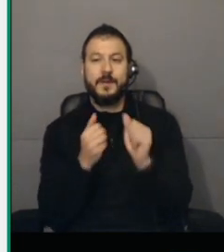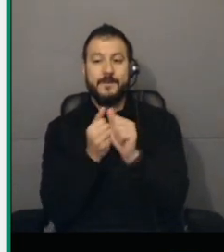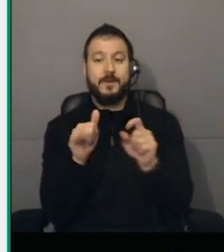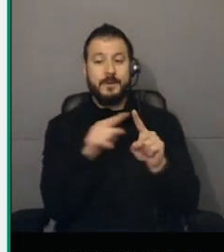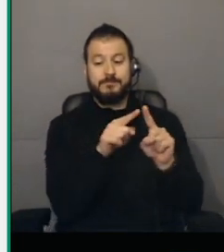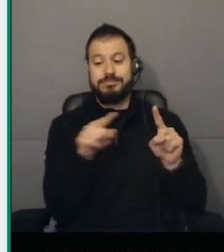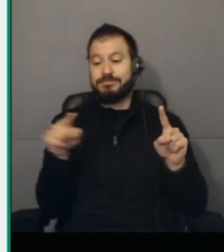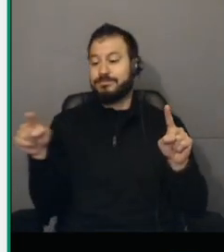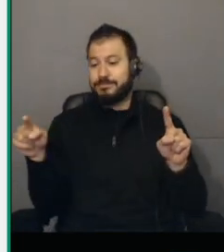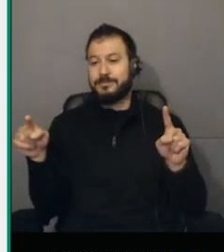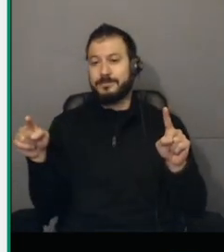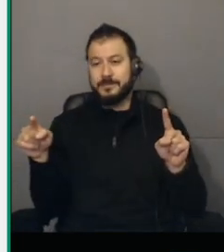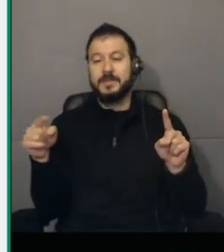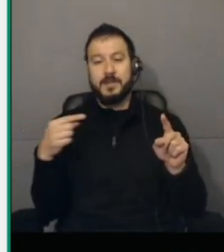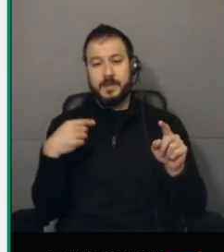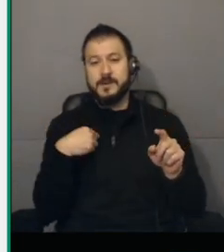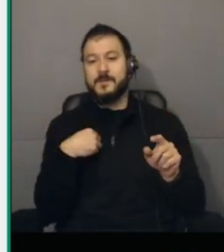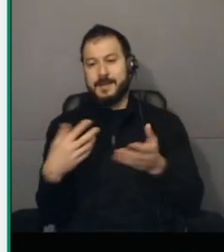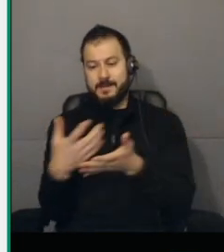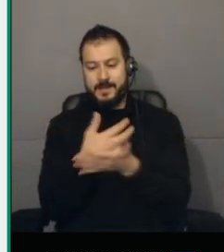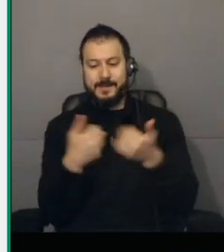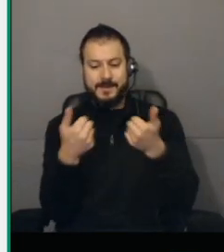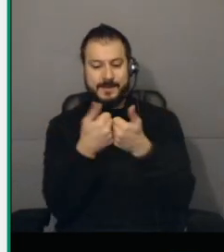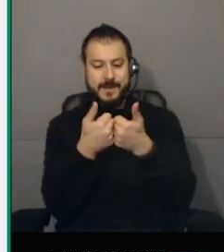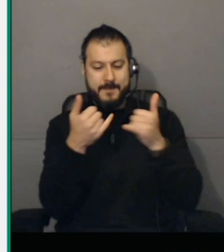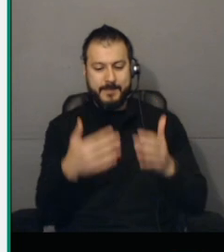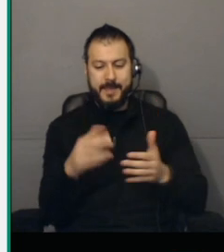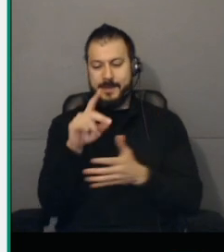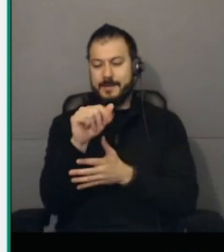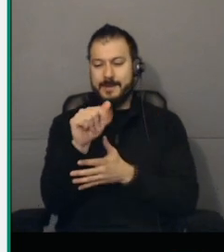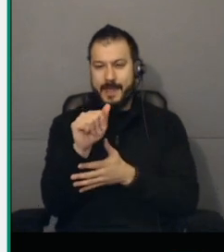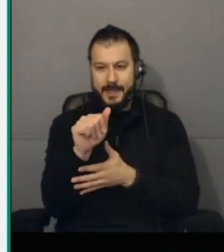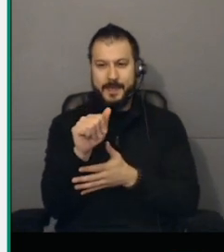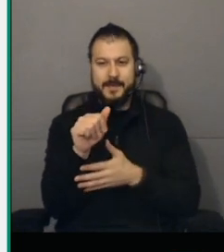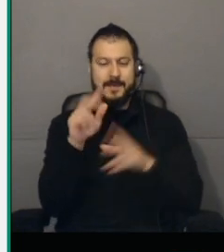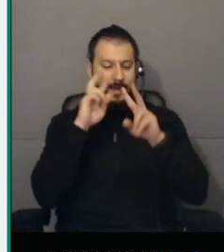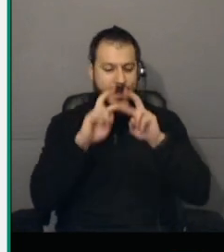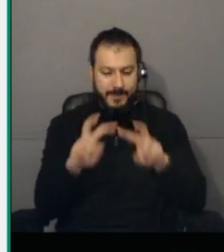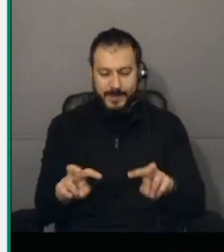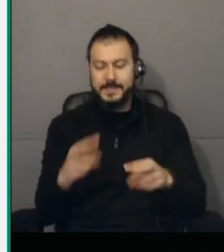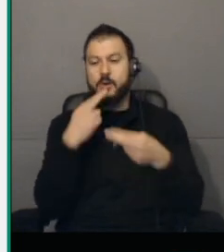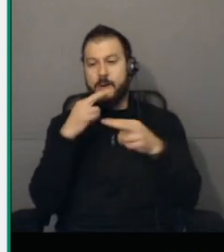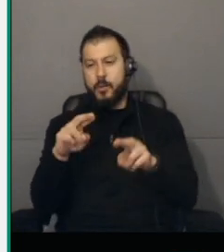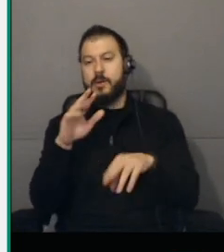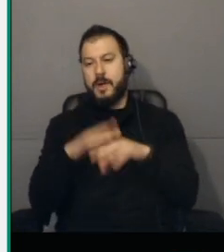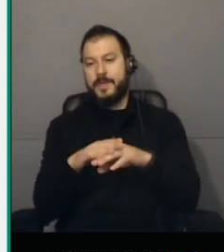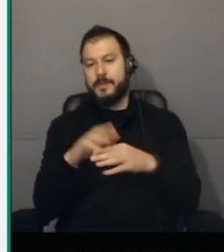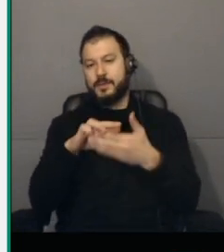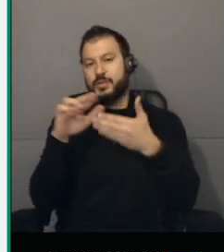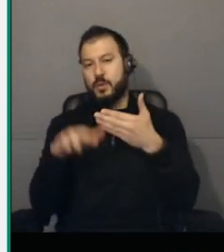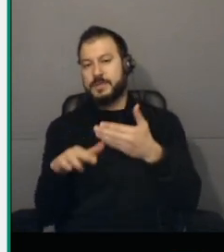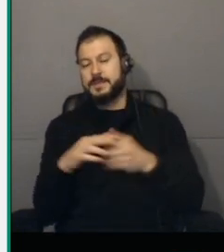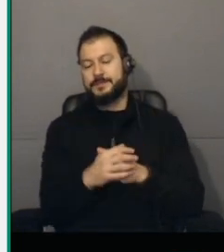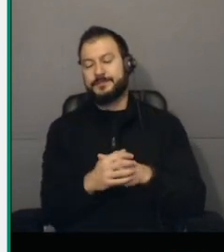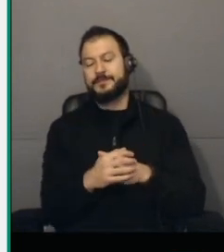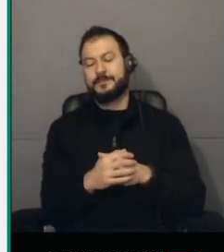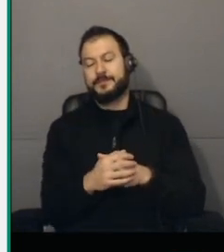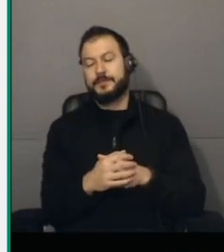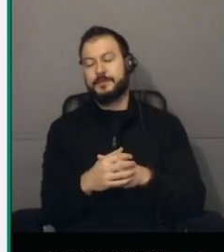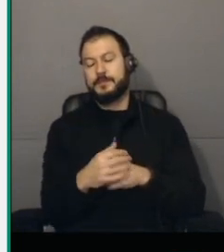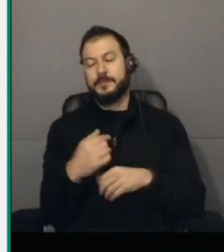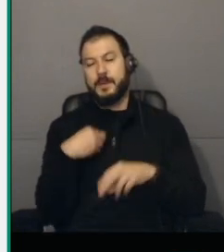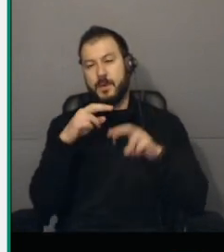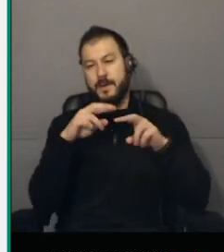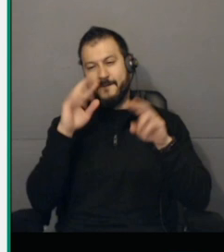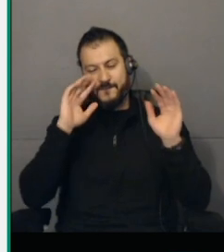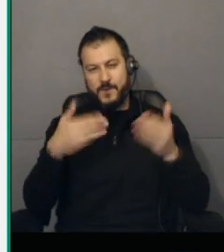Following the pattern Evie described, we collect gameplay telemetry, analyze it, and report on the results. For this example, I will focus on